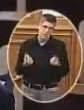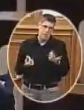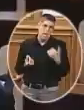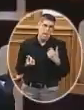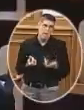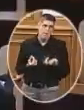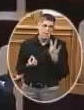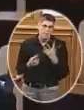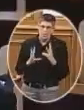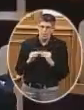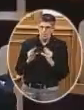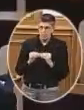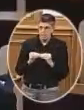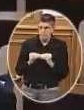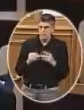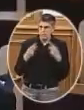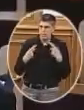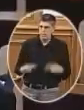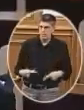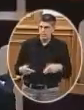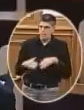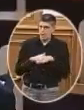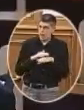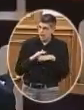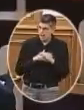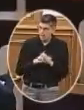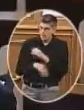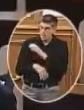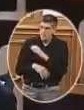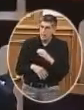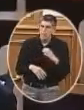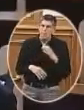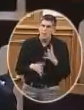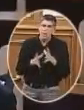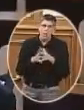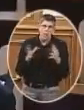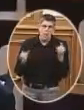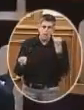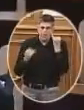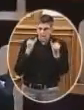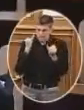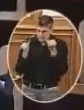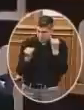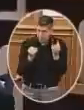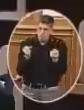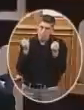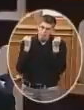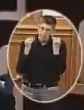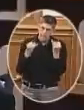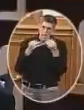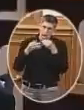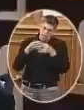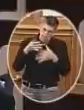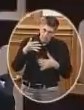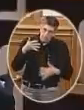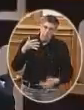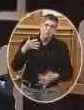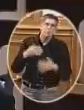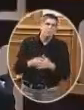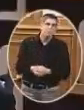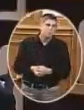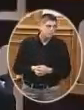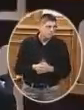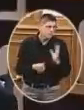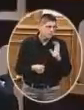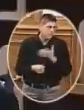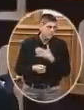Access Committee in which there was a lot of brainstorming and a charrette of ideas. And our office then